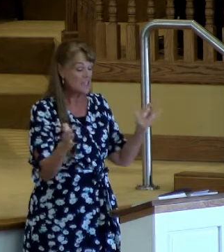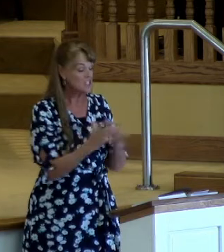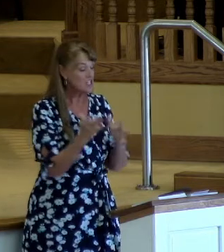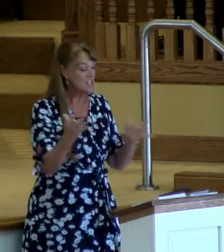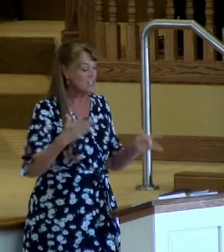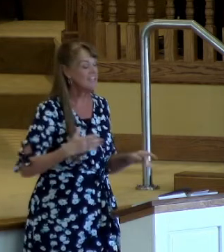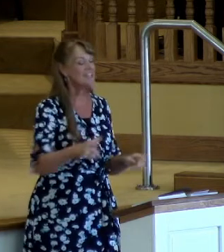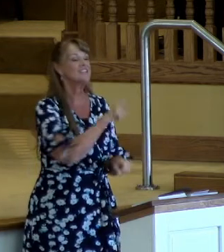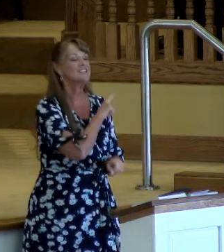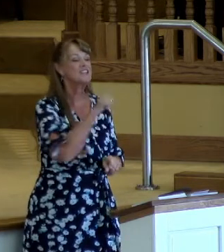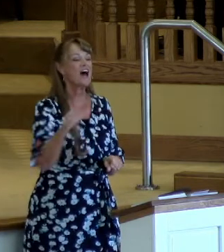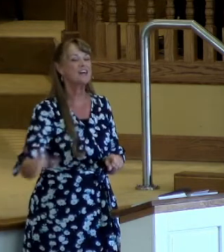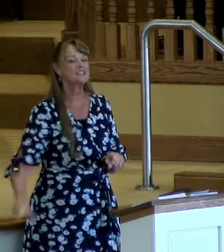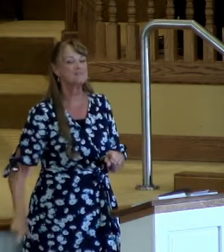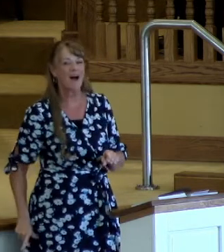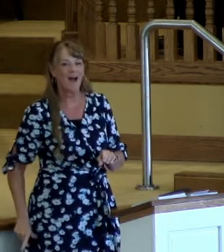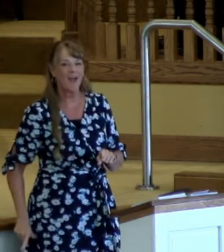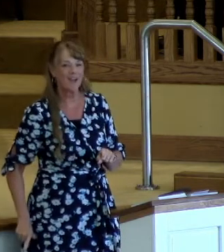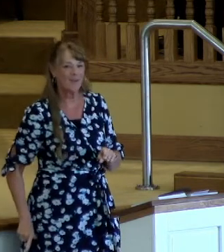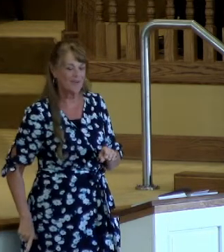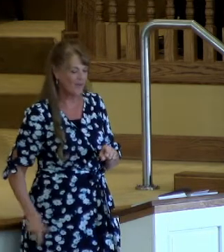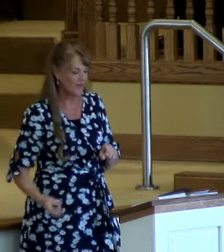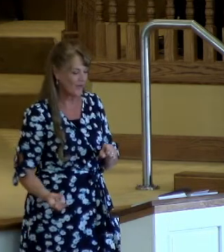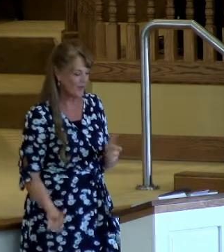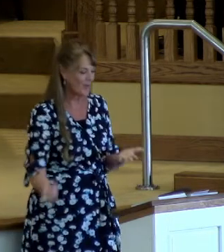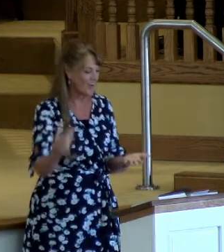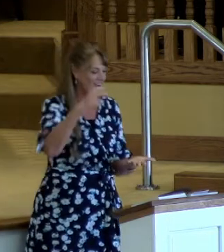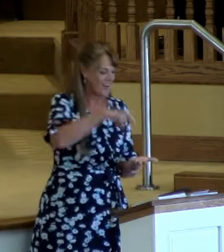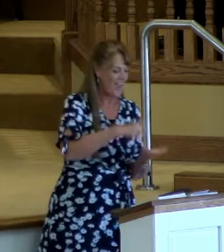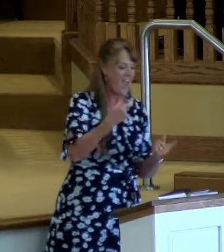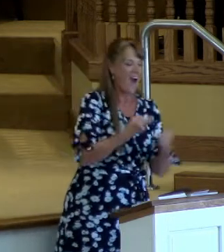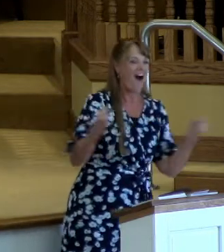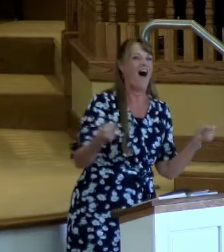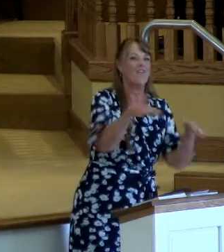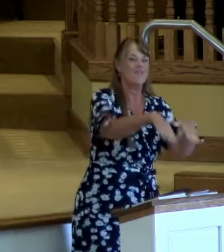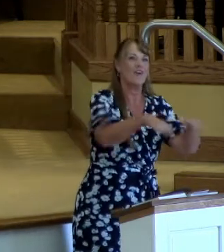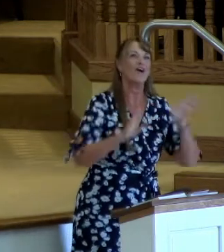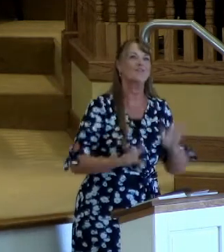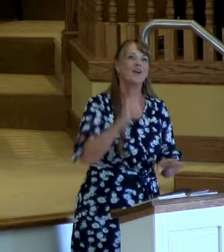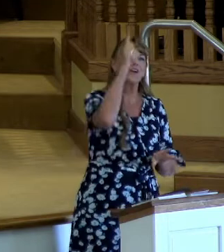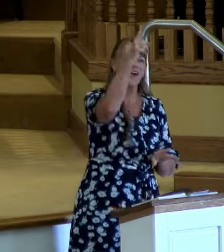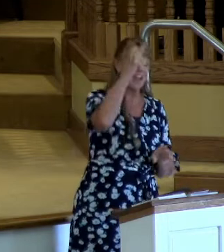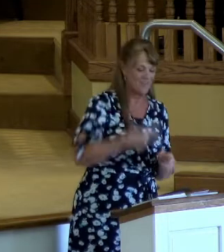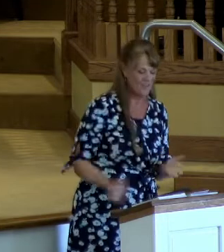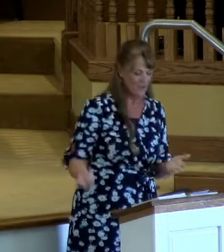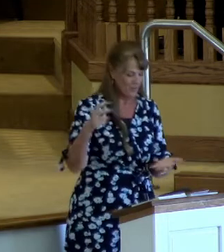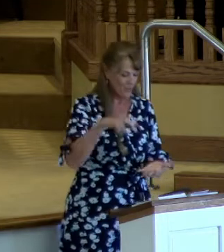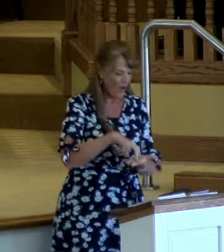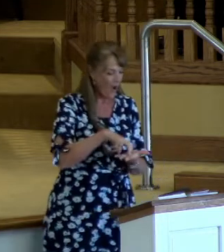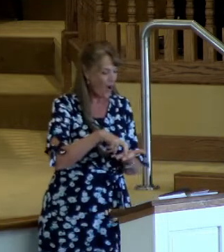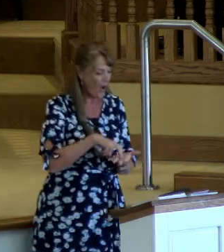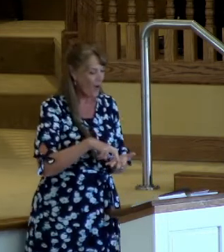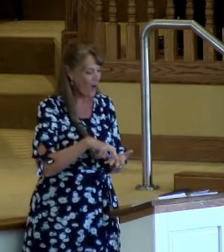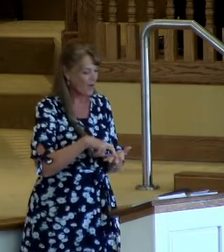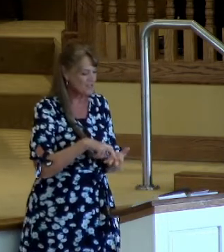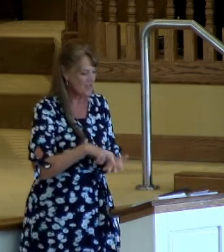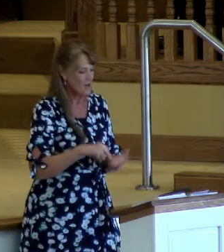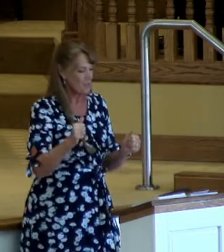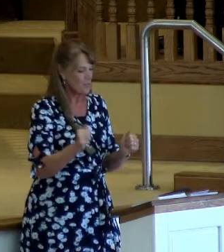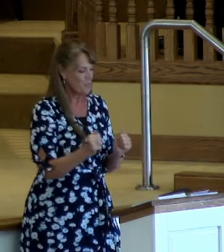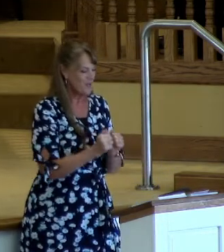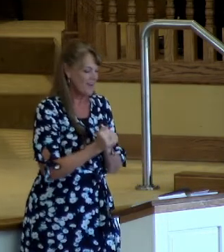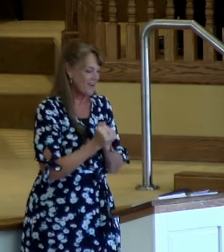dead, Jesus, my Lord. Up from the grave he